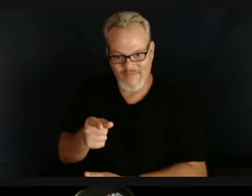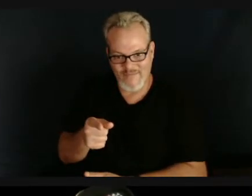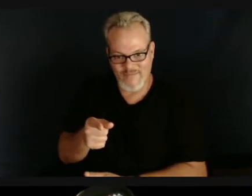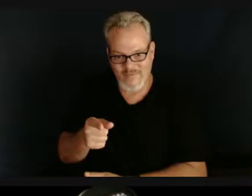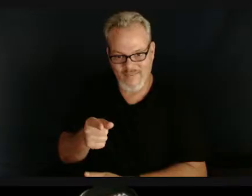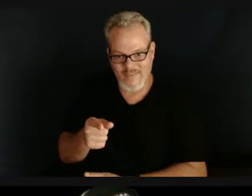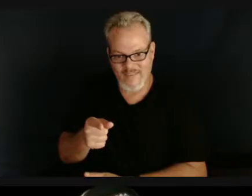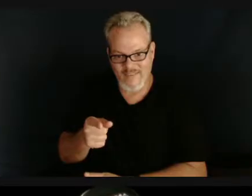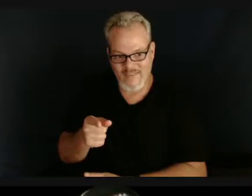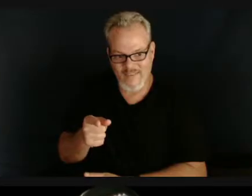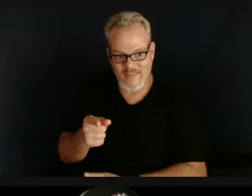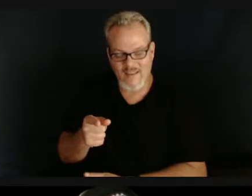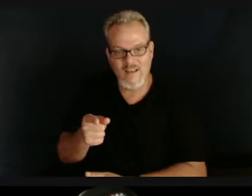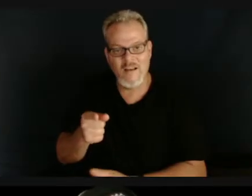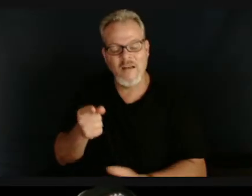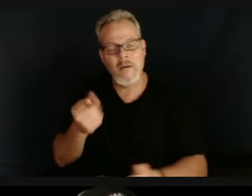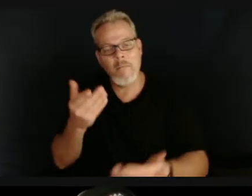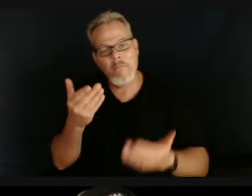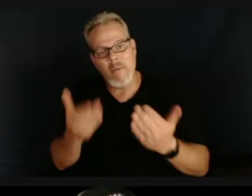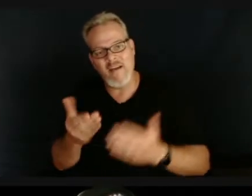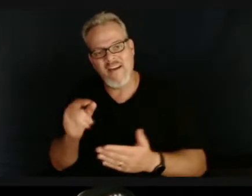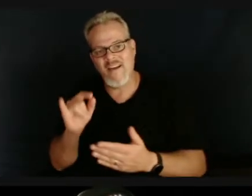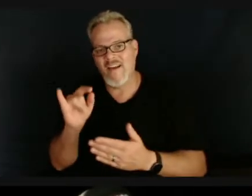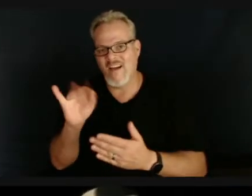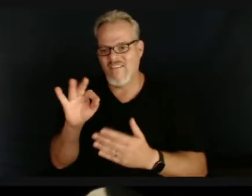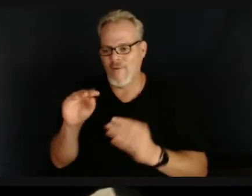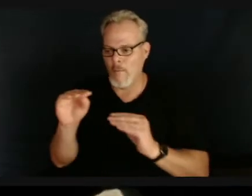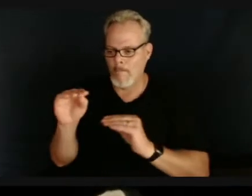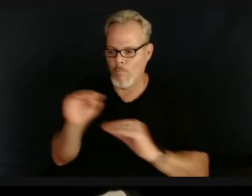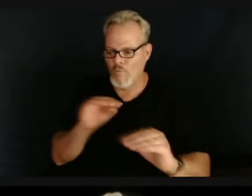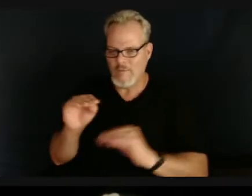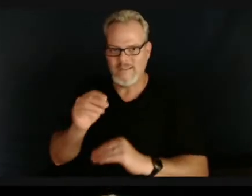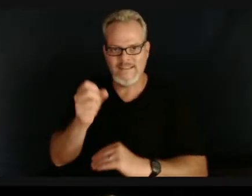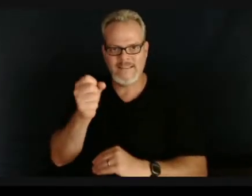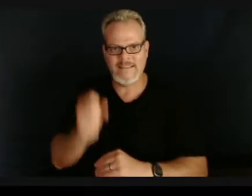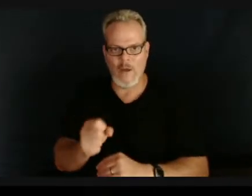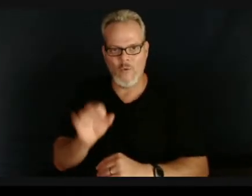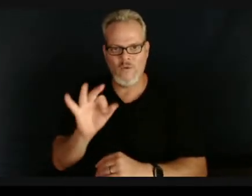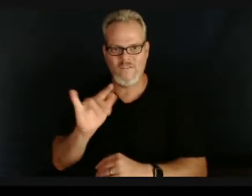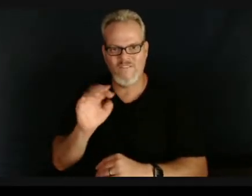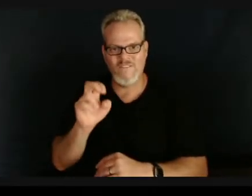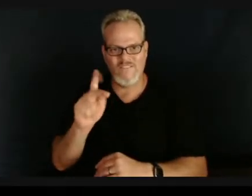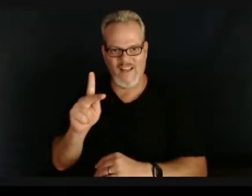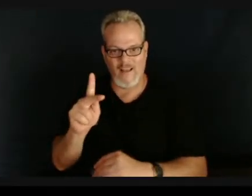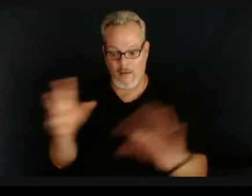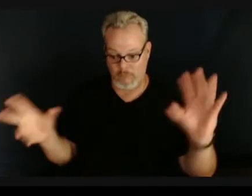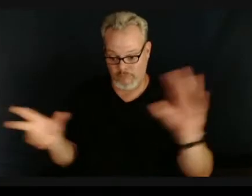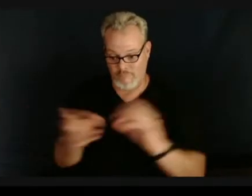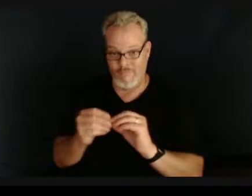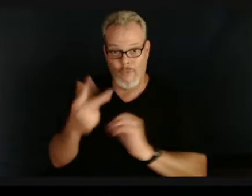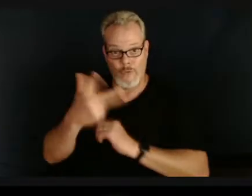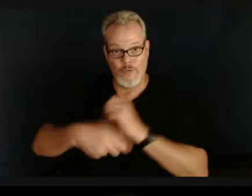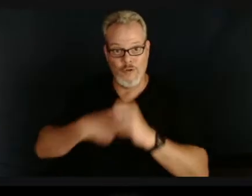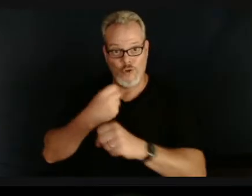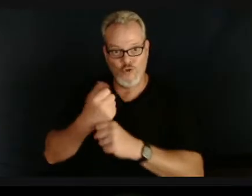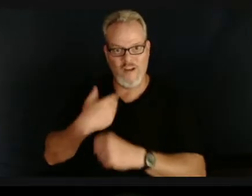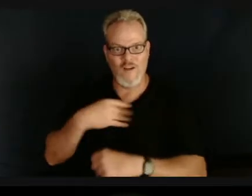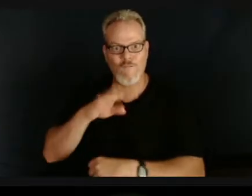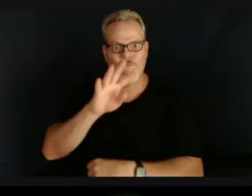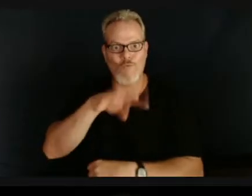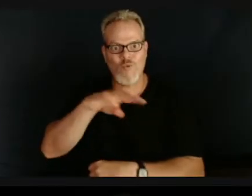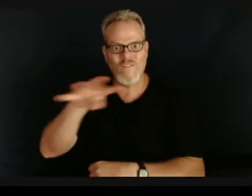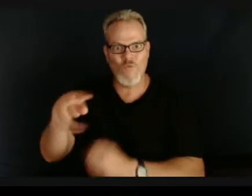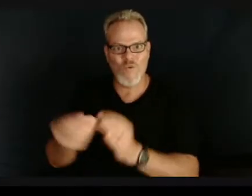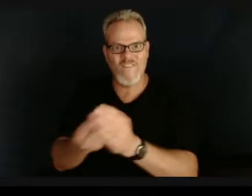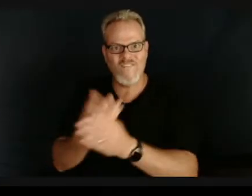Subject to South Flank motion as well. It had 44 episodes of high fountaning over a course of 3 years. So that might be the long